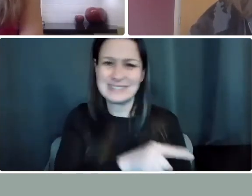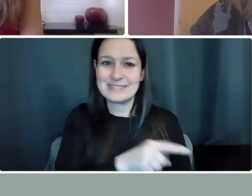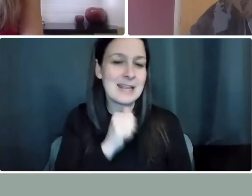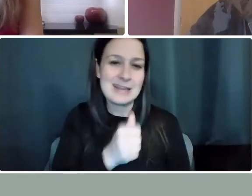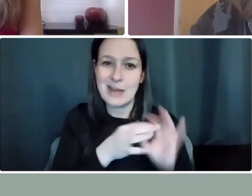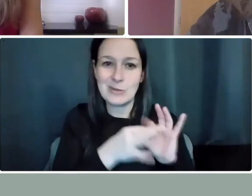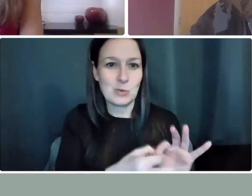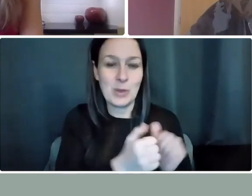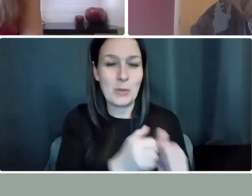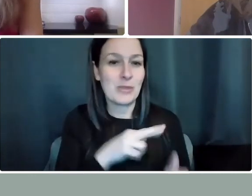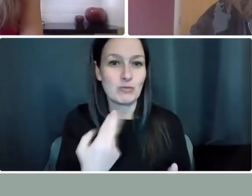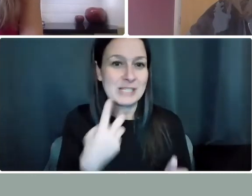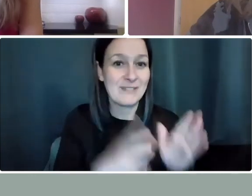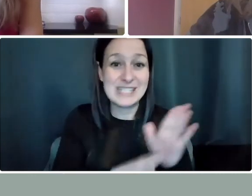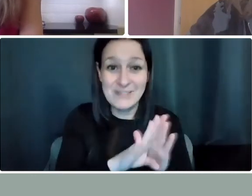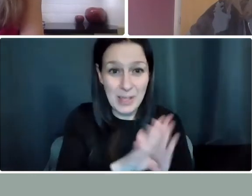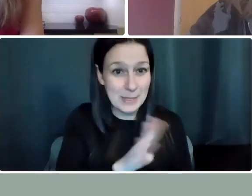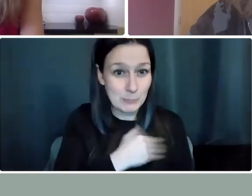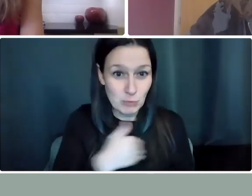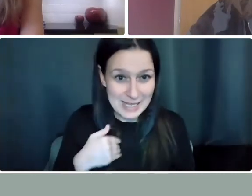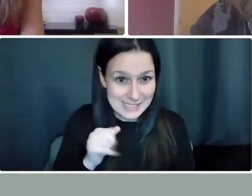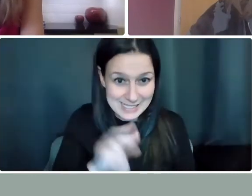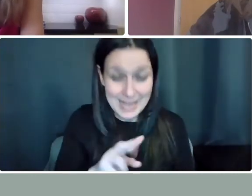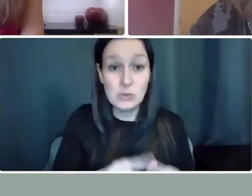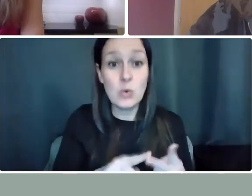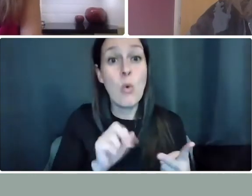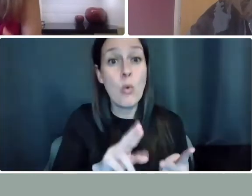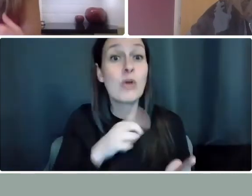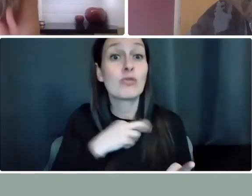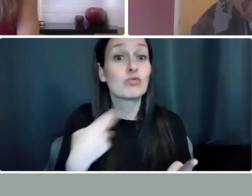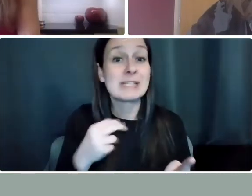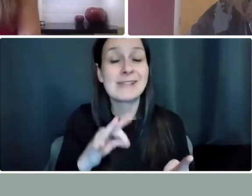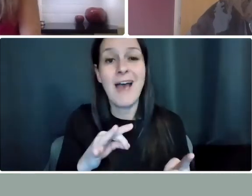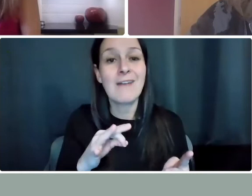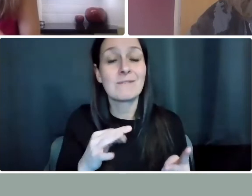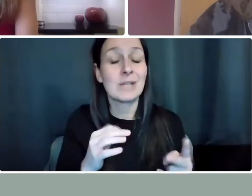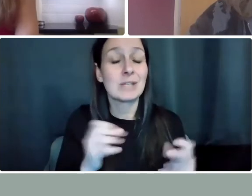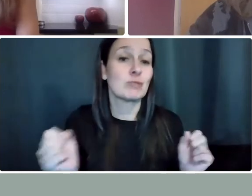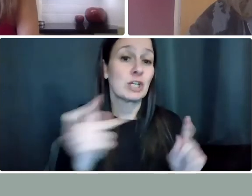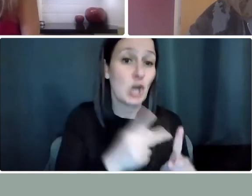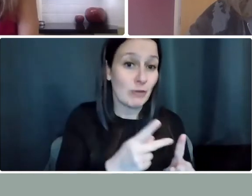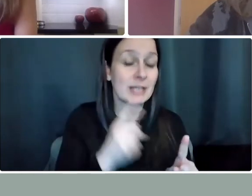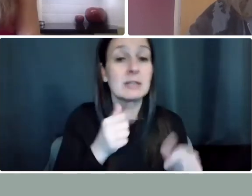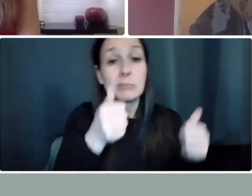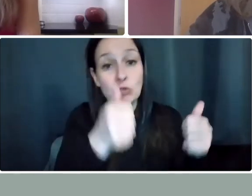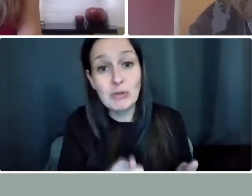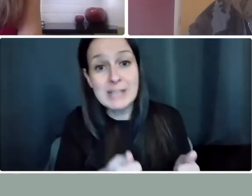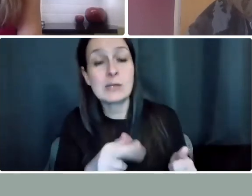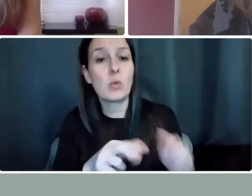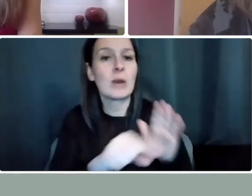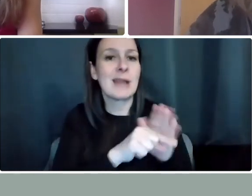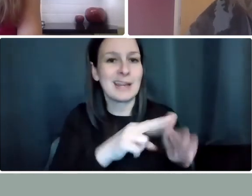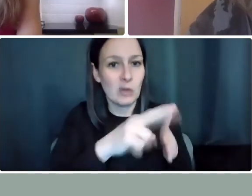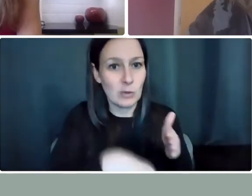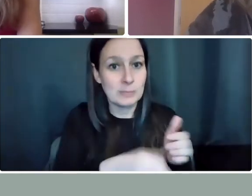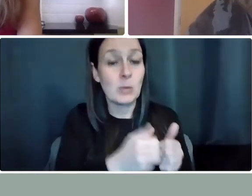with a risk of developing breast cancer or a risk of recurrence, progression, or negative outcomes